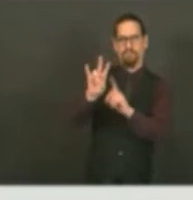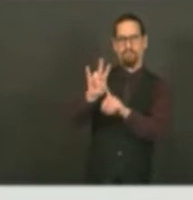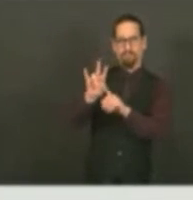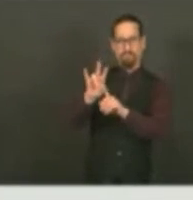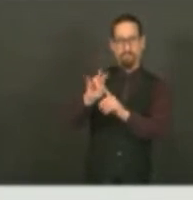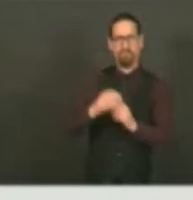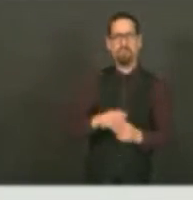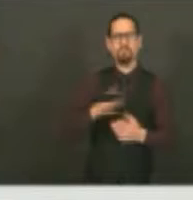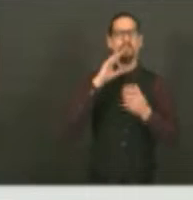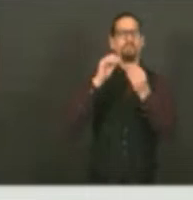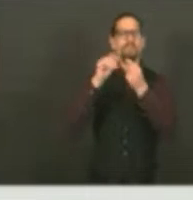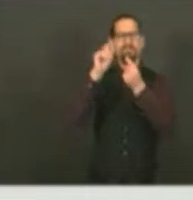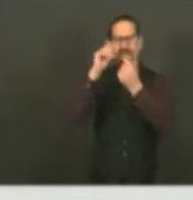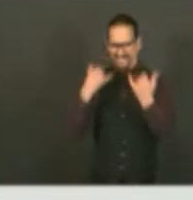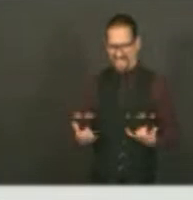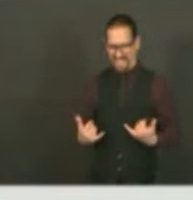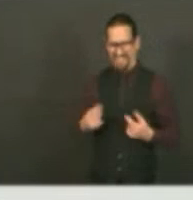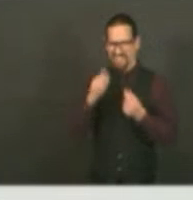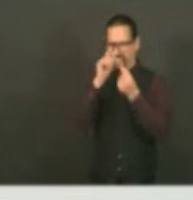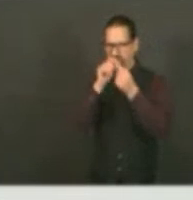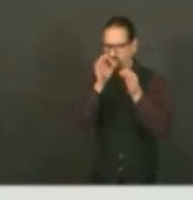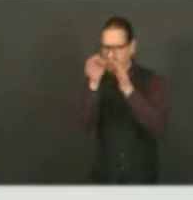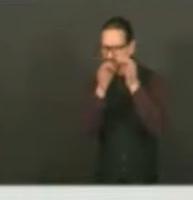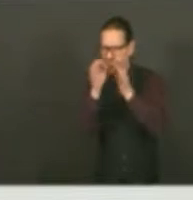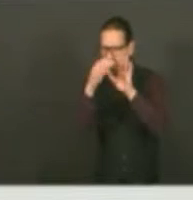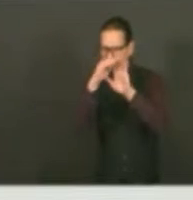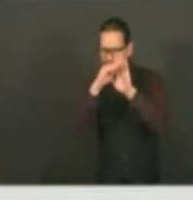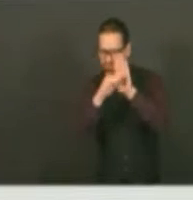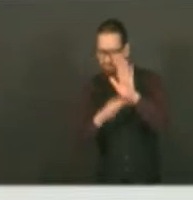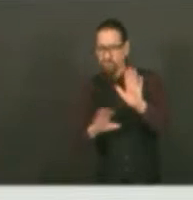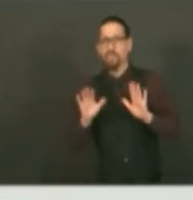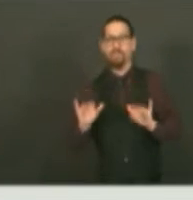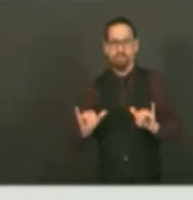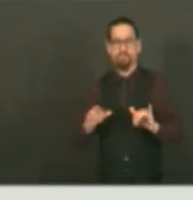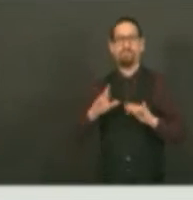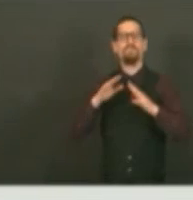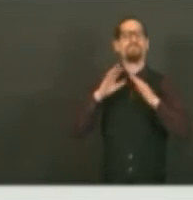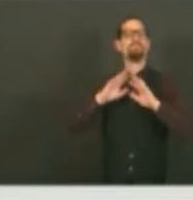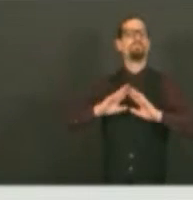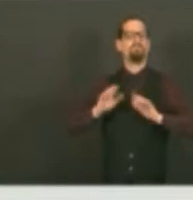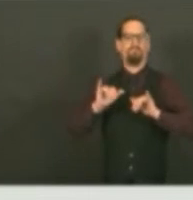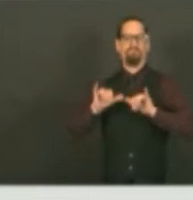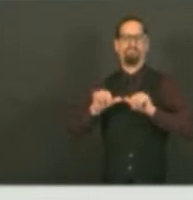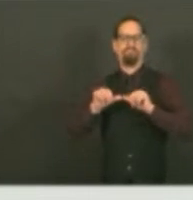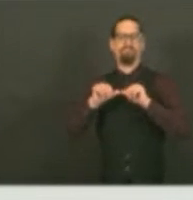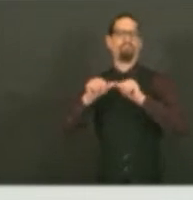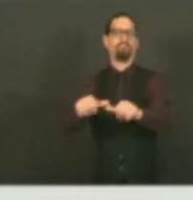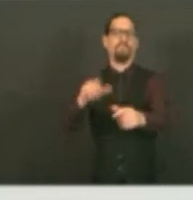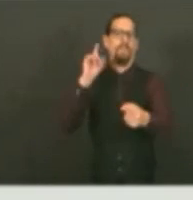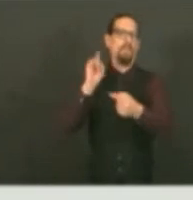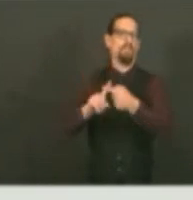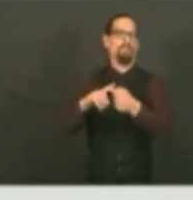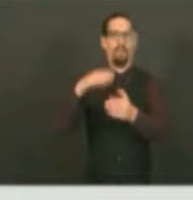we know how we're going to get through the rest of the year. So as I said, I've said a few times, there's a